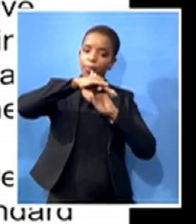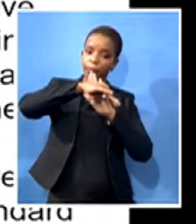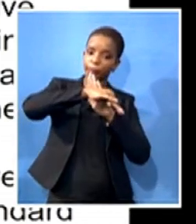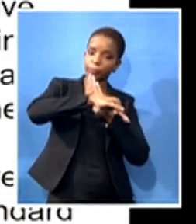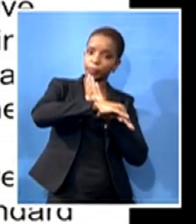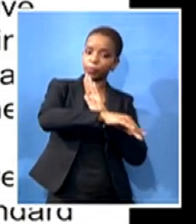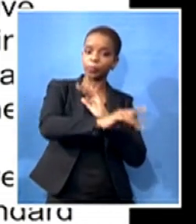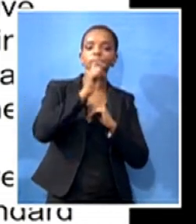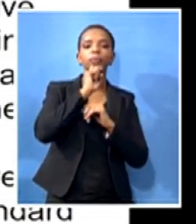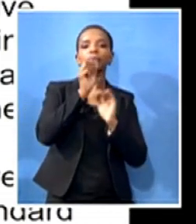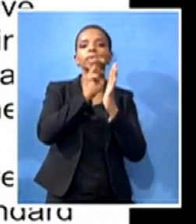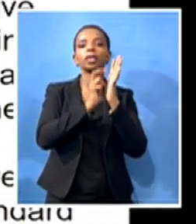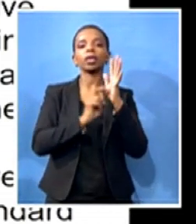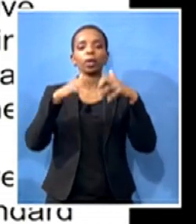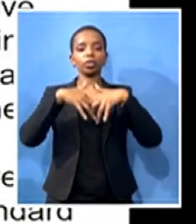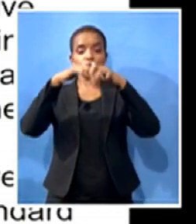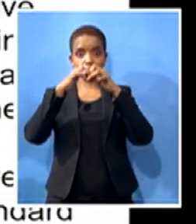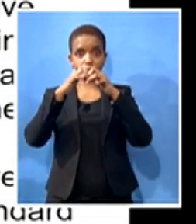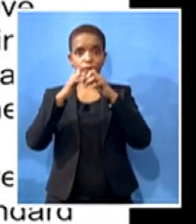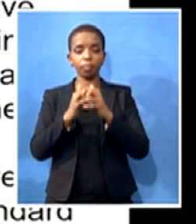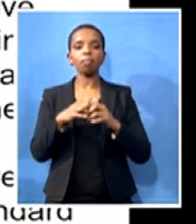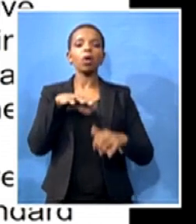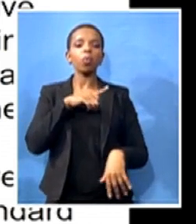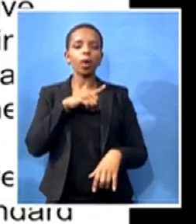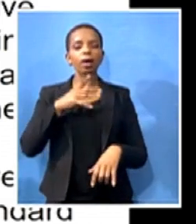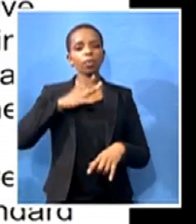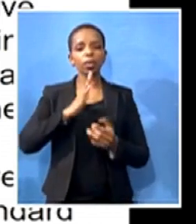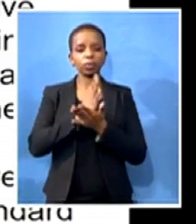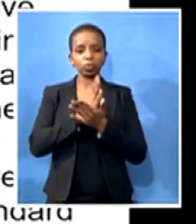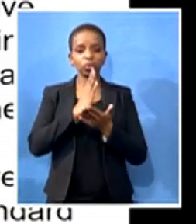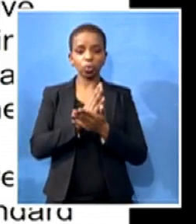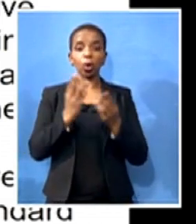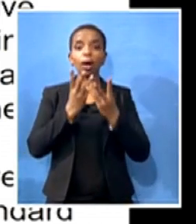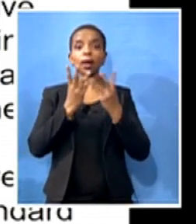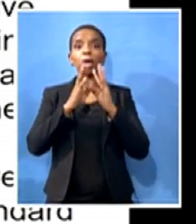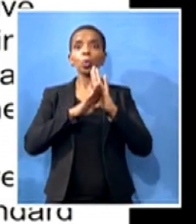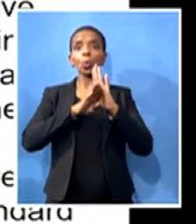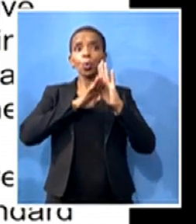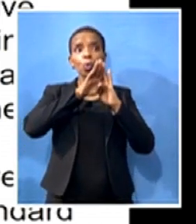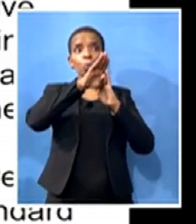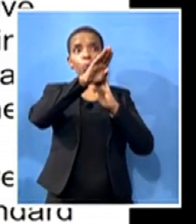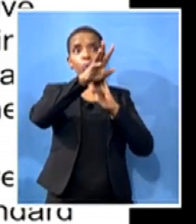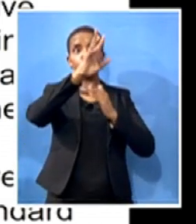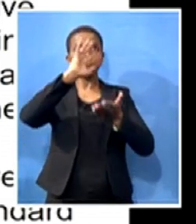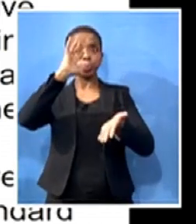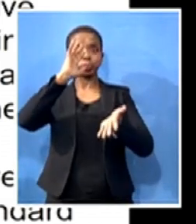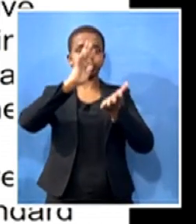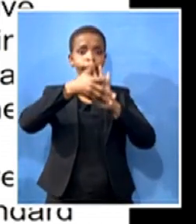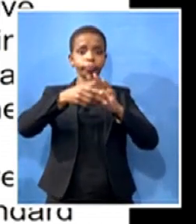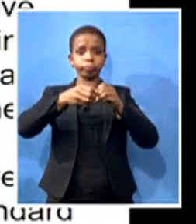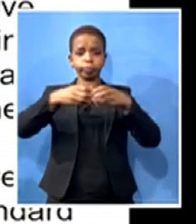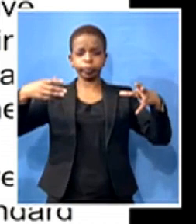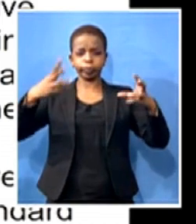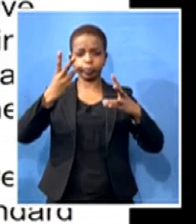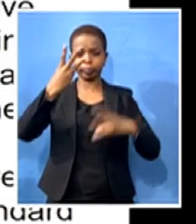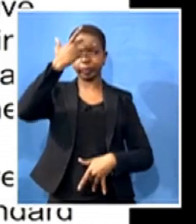not cause too much damage, there had to be some measures put in place. It